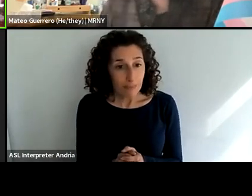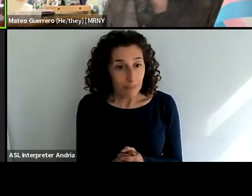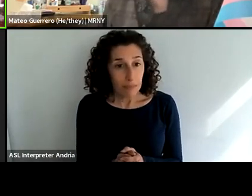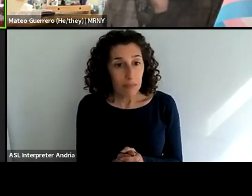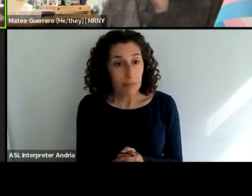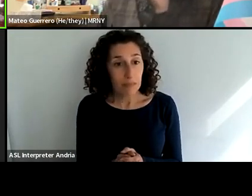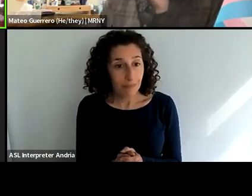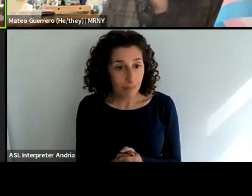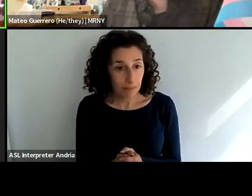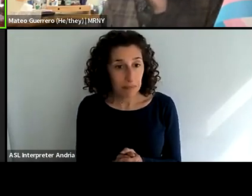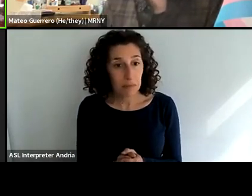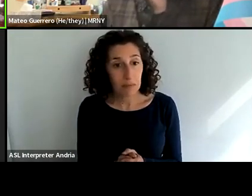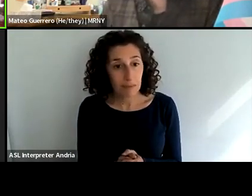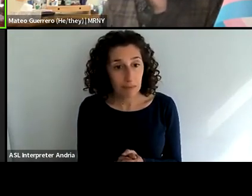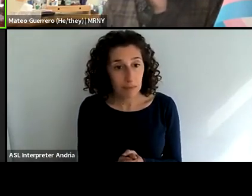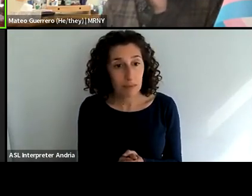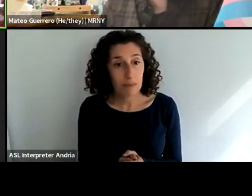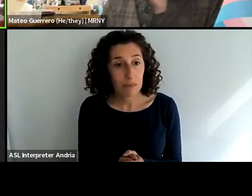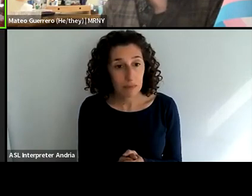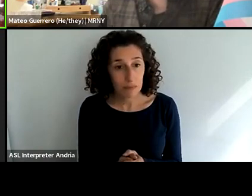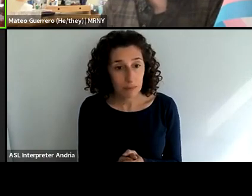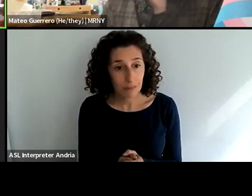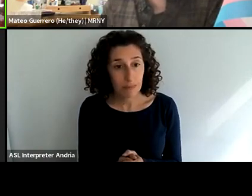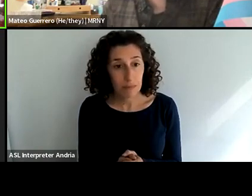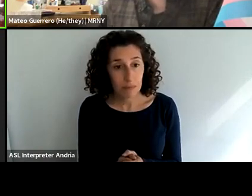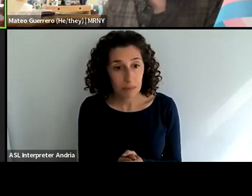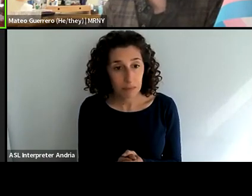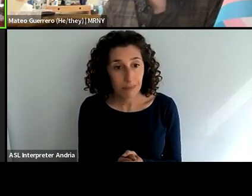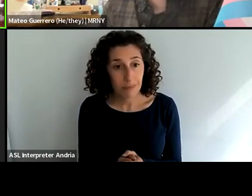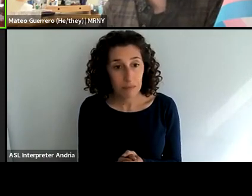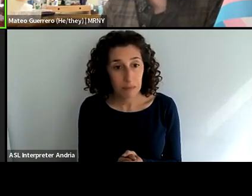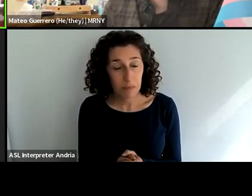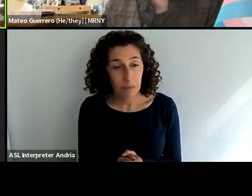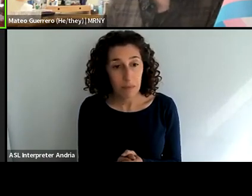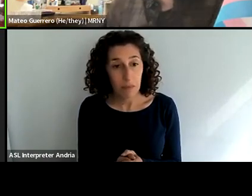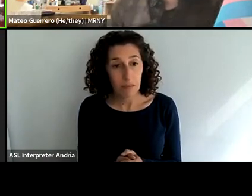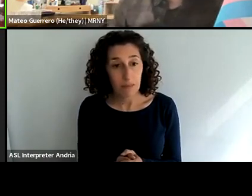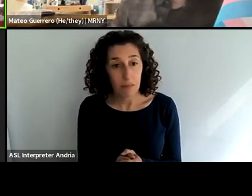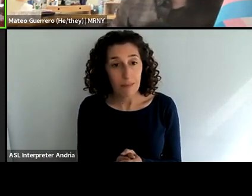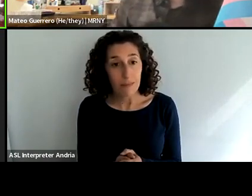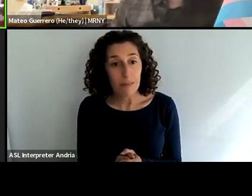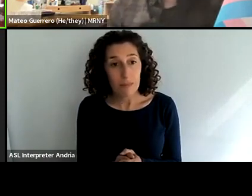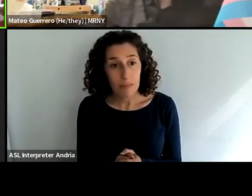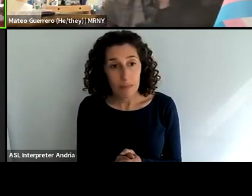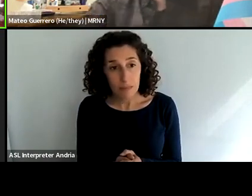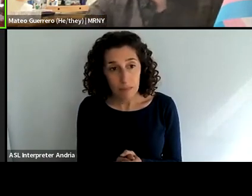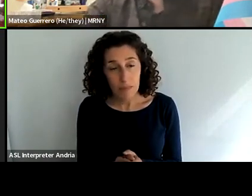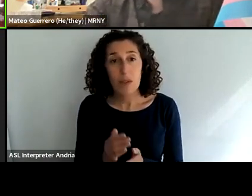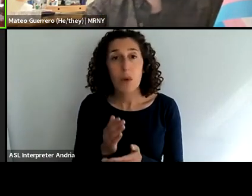we have some questions from the audience, and I did want to share them